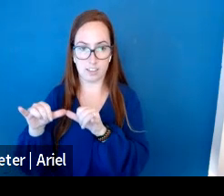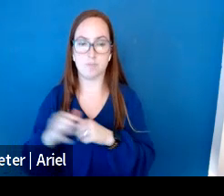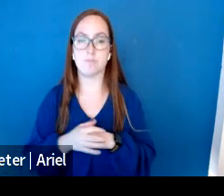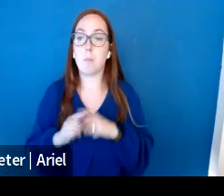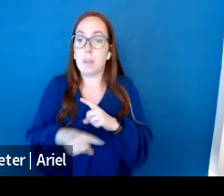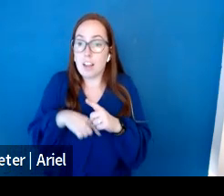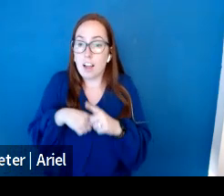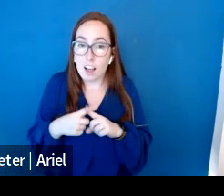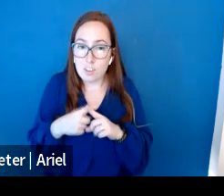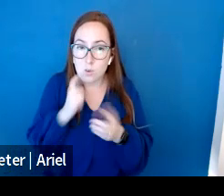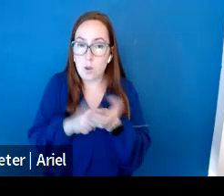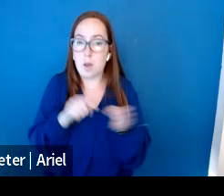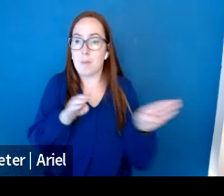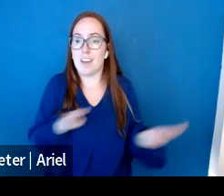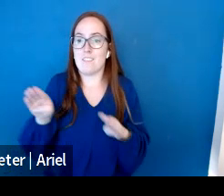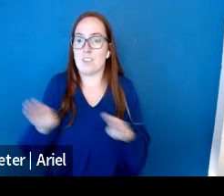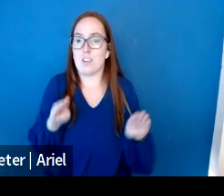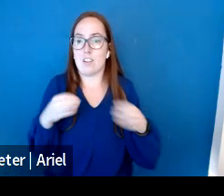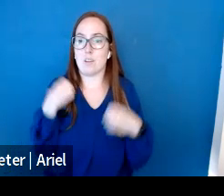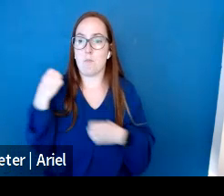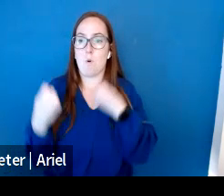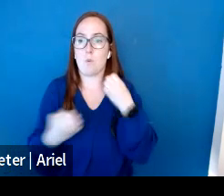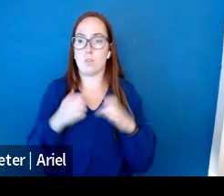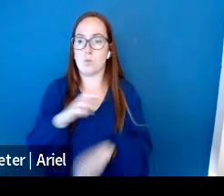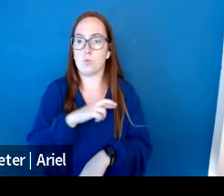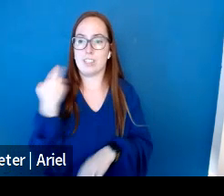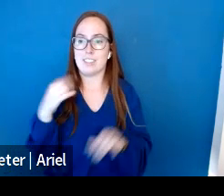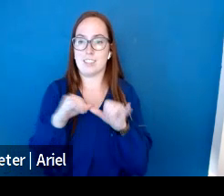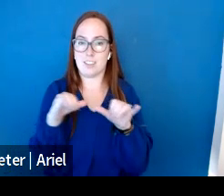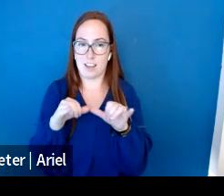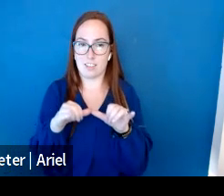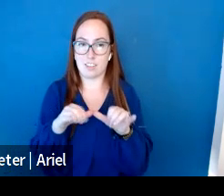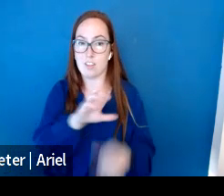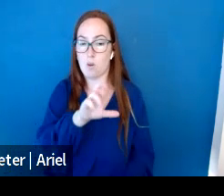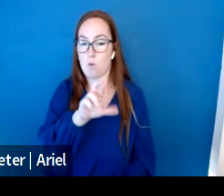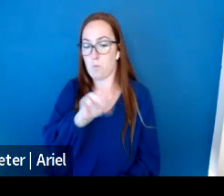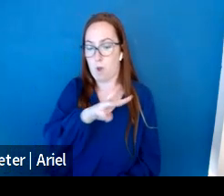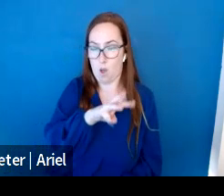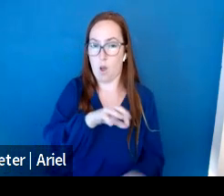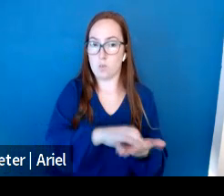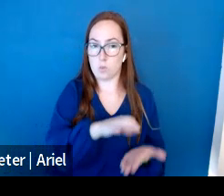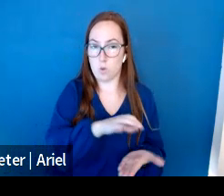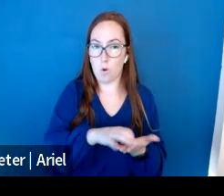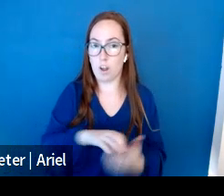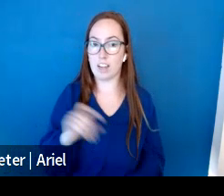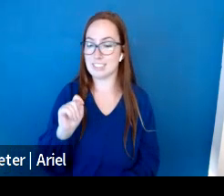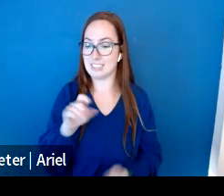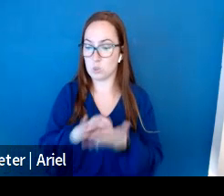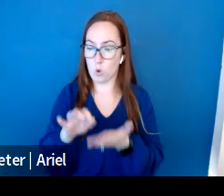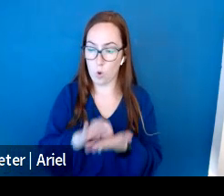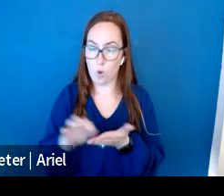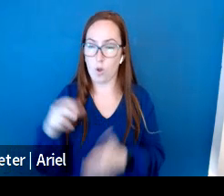provides a behavioral and emotional risk index, and it'll give you the raw score, the T-score, the percentile rank, and then